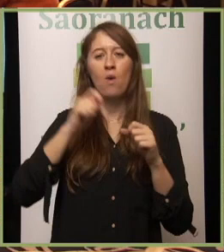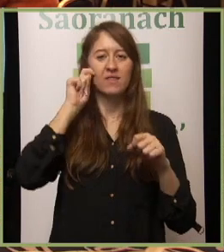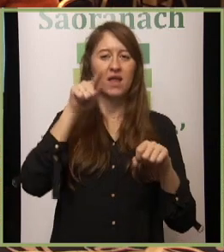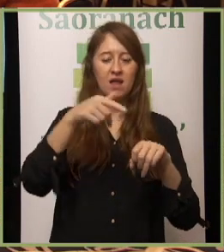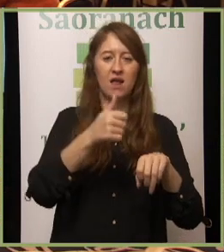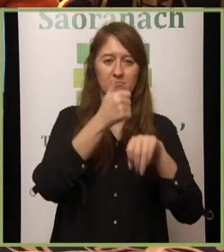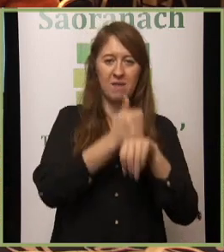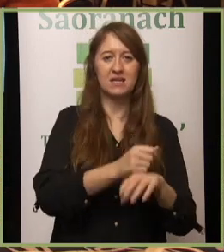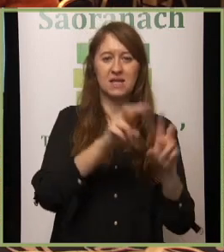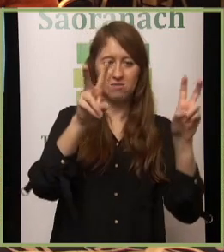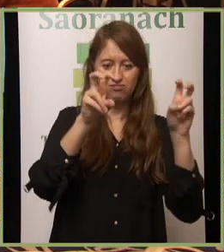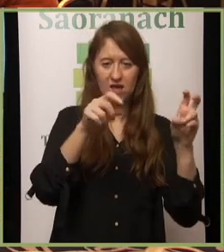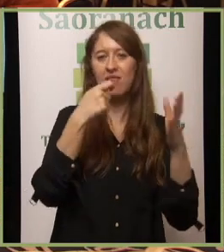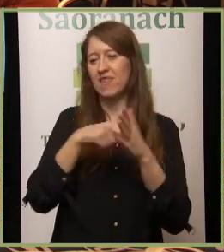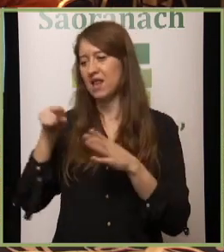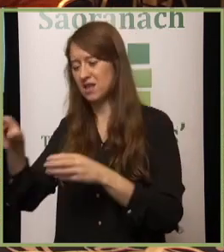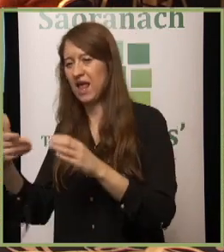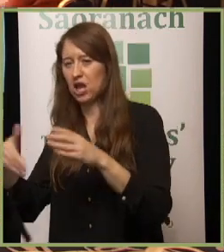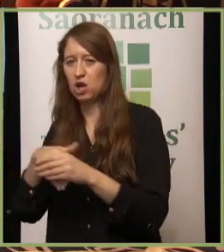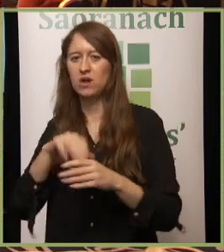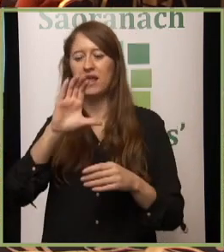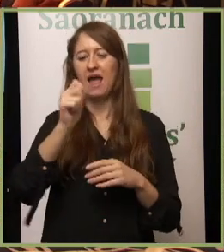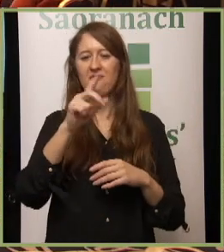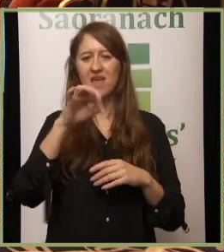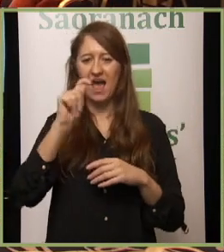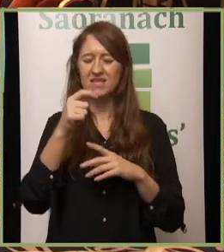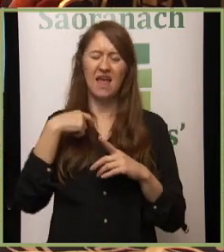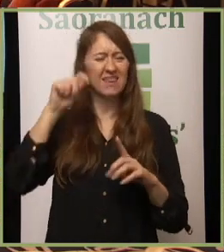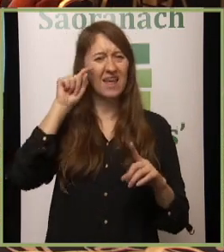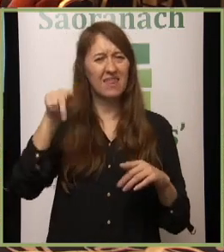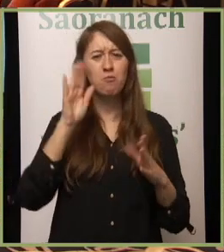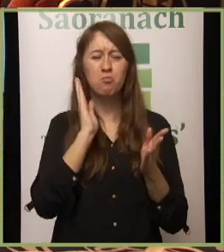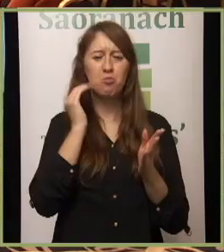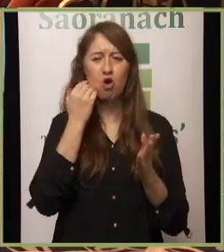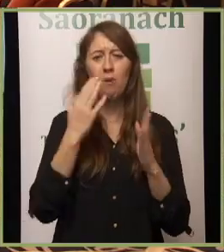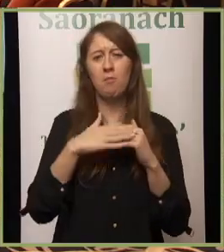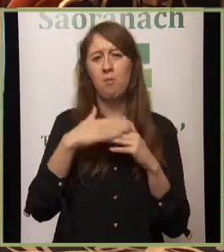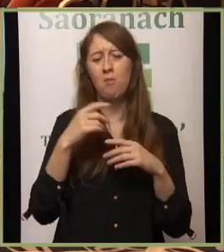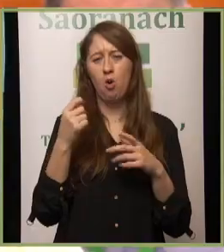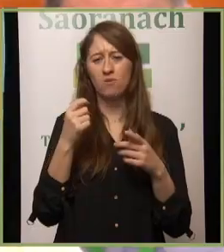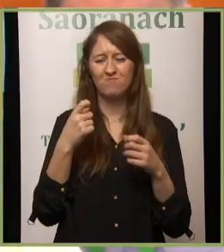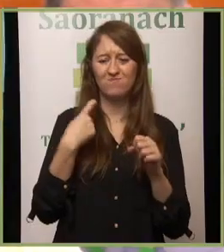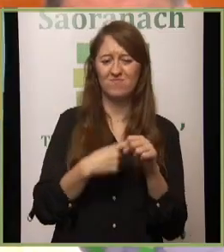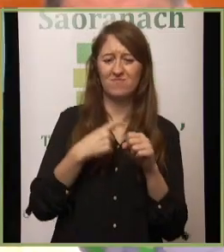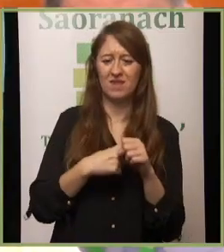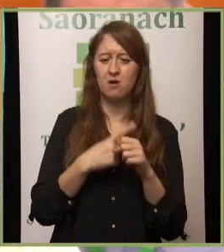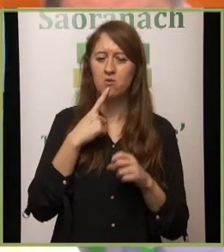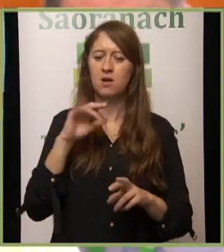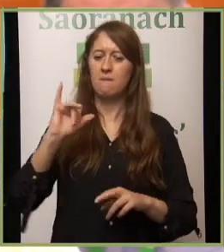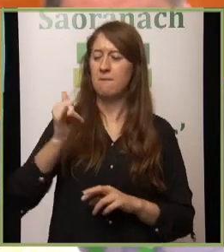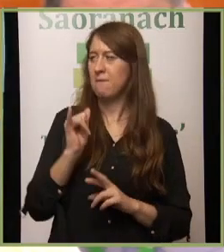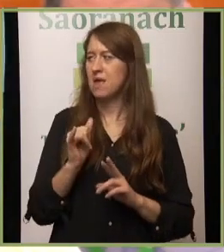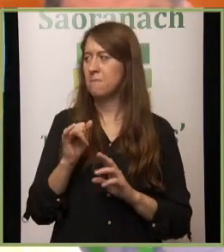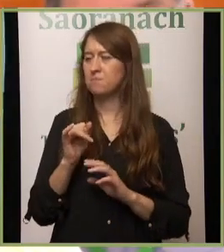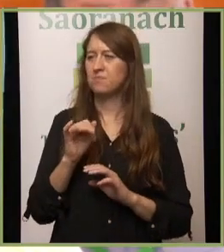Thanks. I agree with not including caveats. I think it gets tricky, but perhaps the state must retain its percentage or